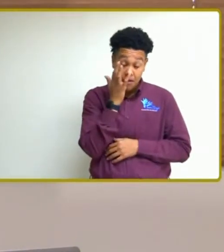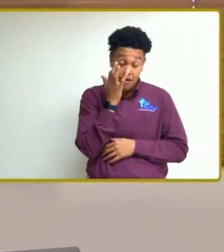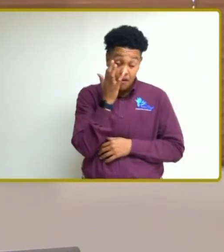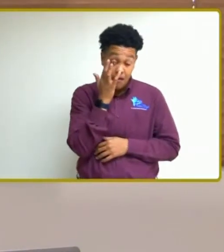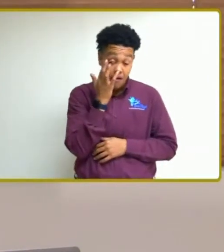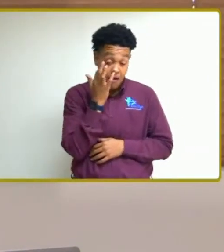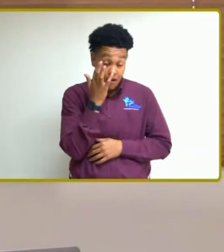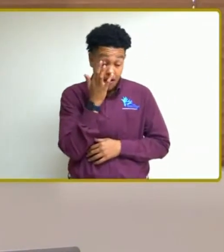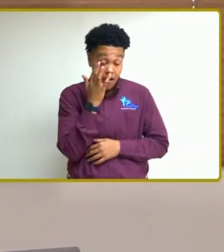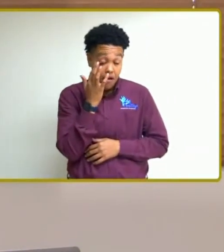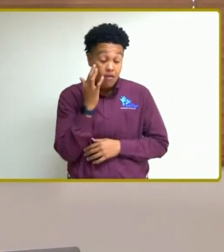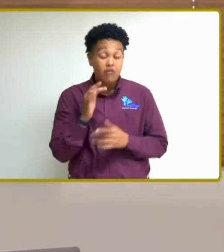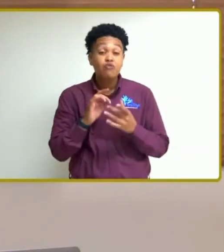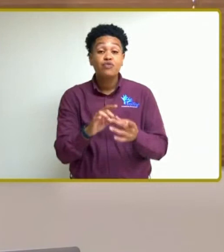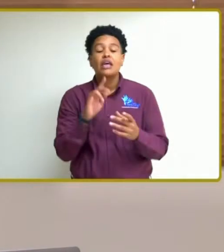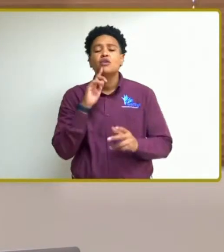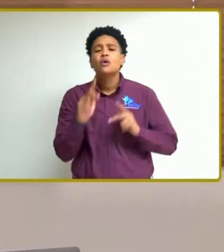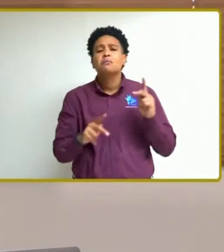of,